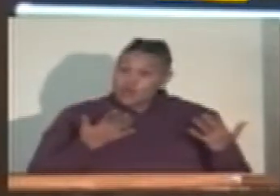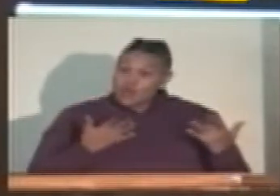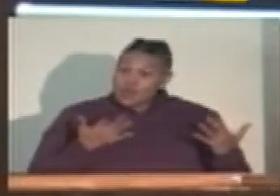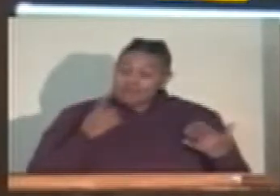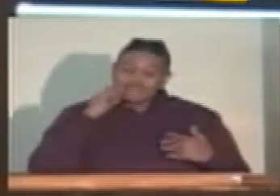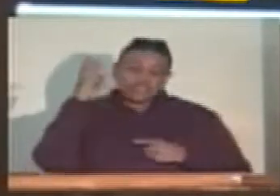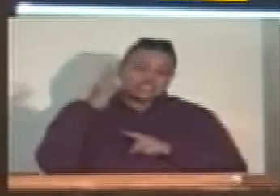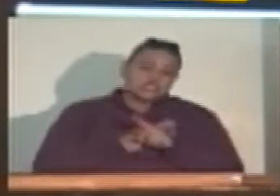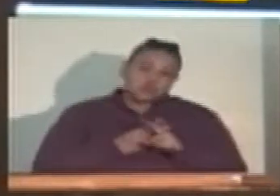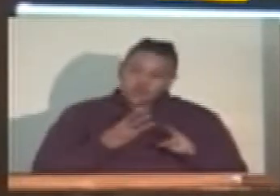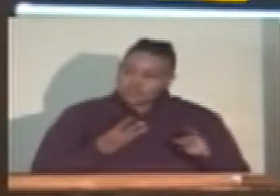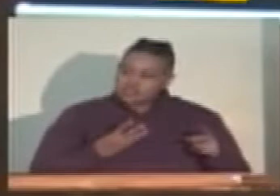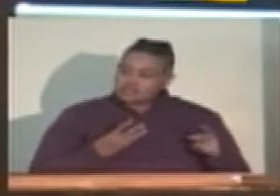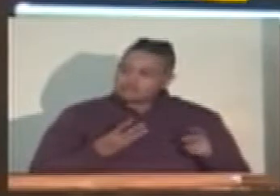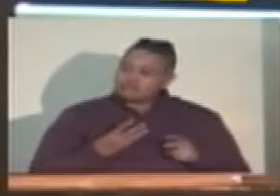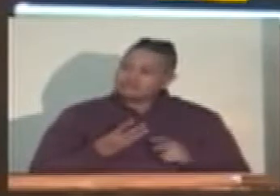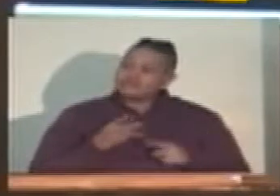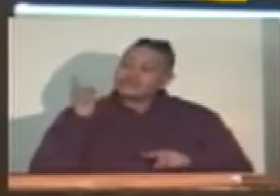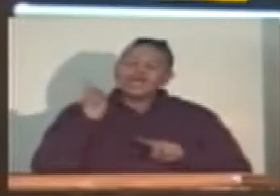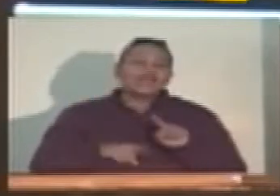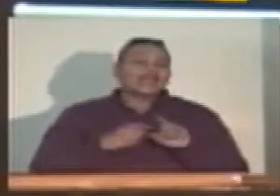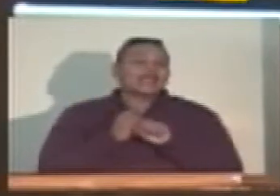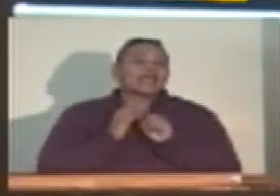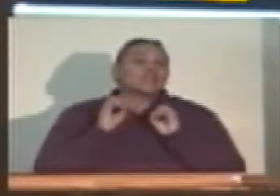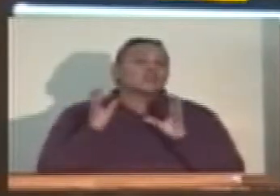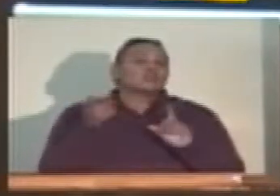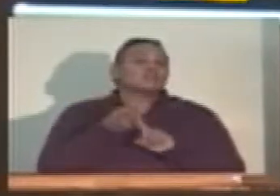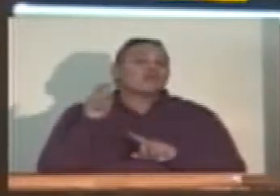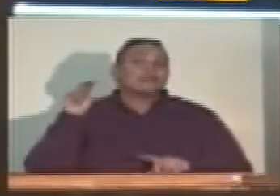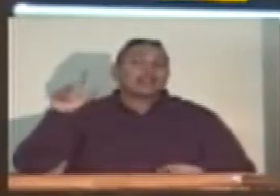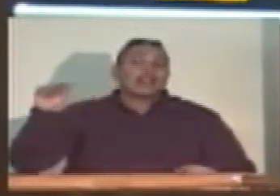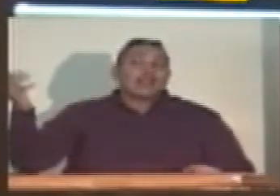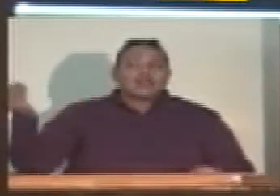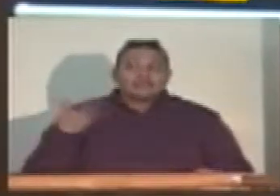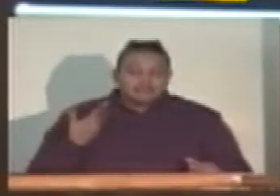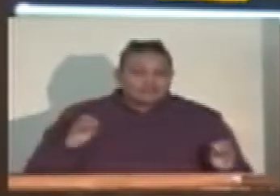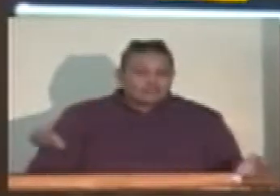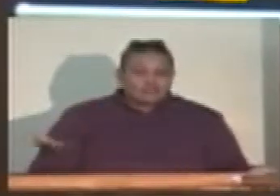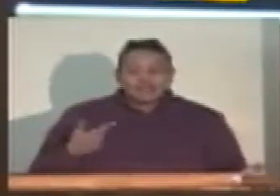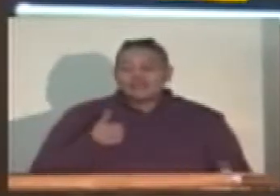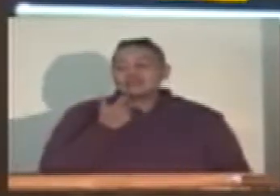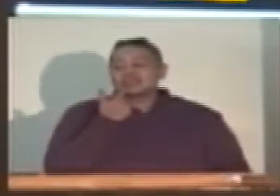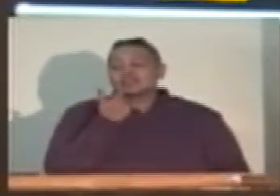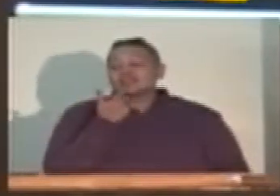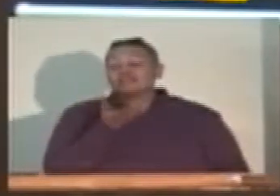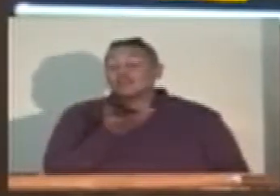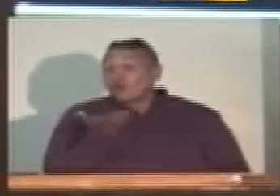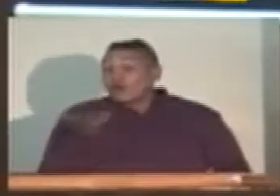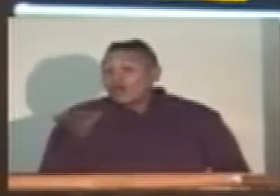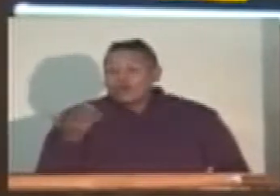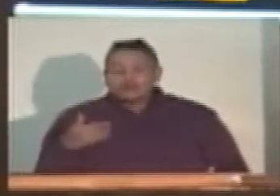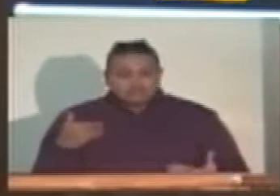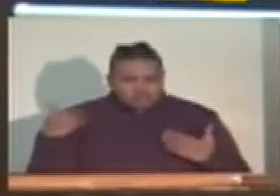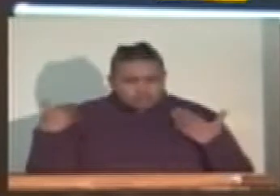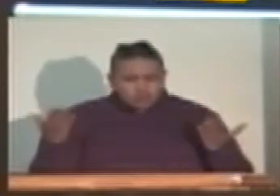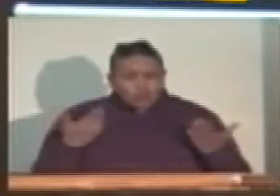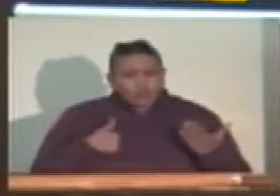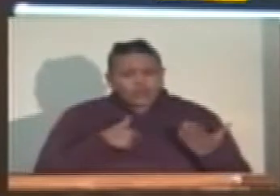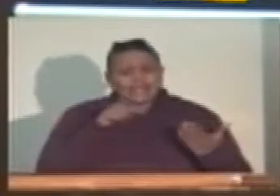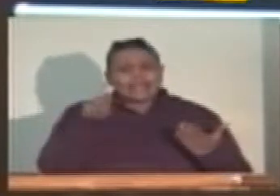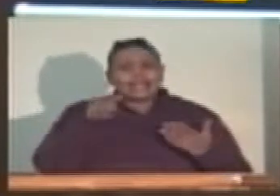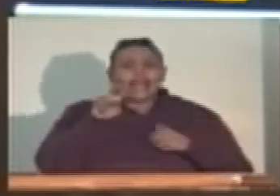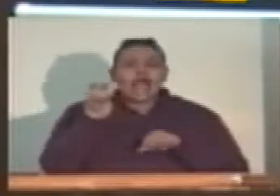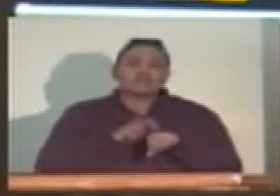for 6 months and can't get nothing from the land agency. I said, get going, we need